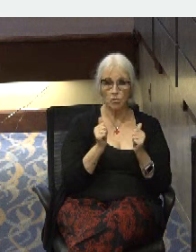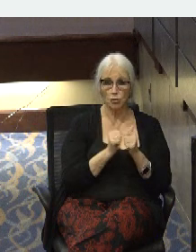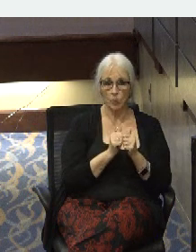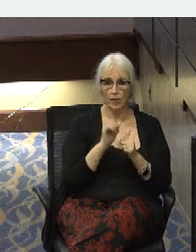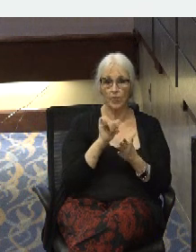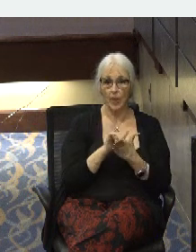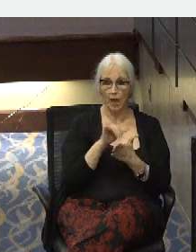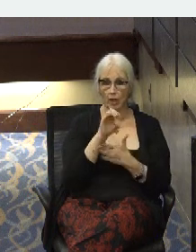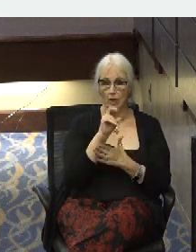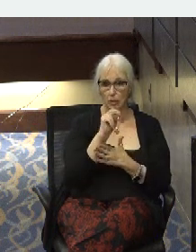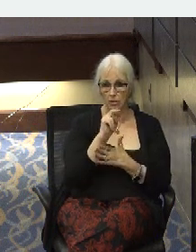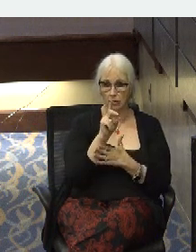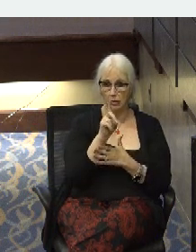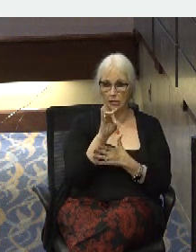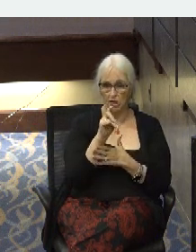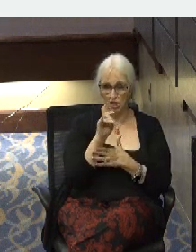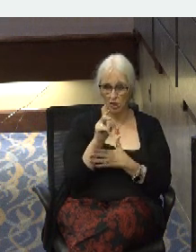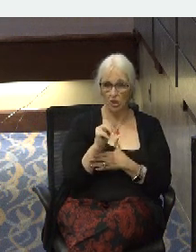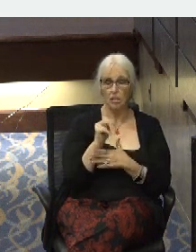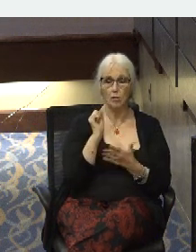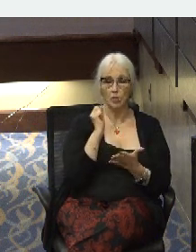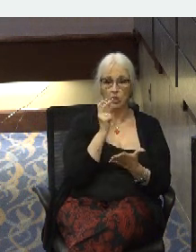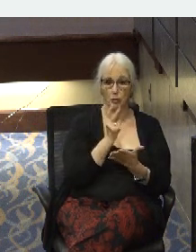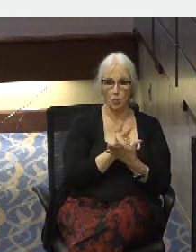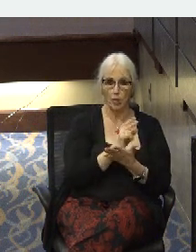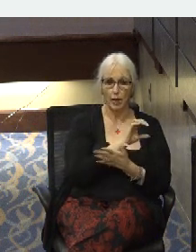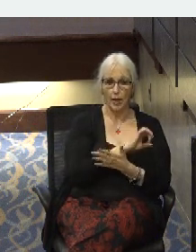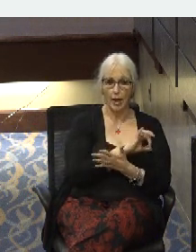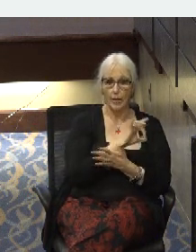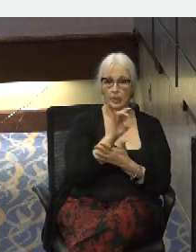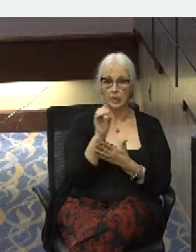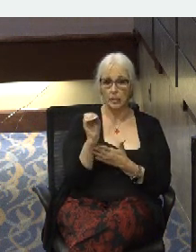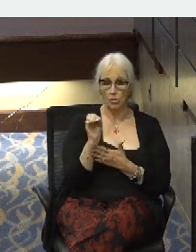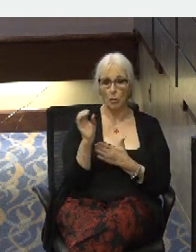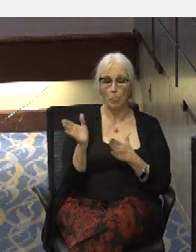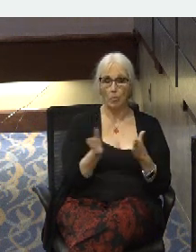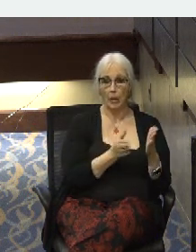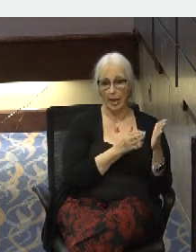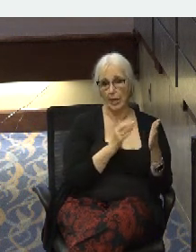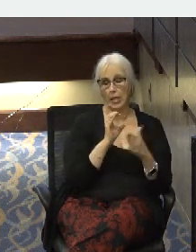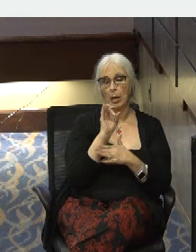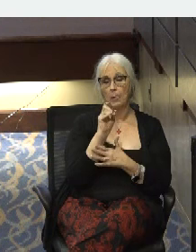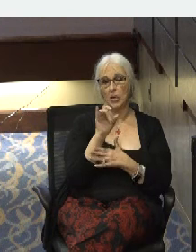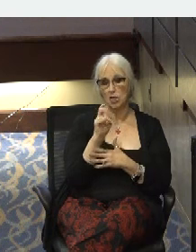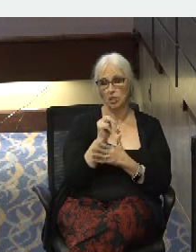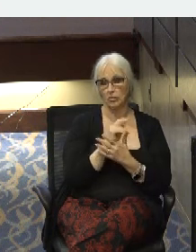condition, and this was approved 8-0 by Plan Commission.